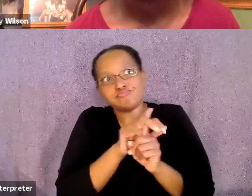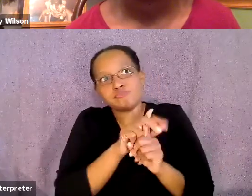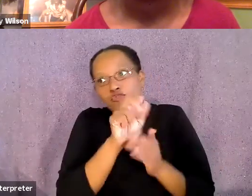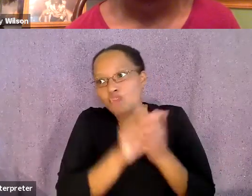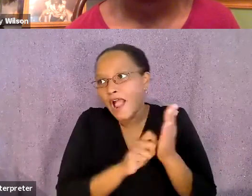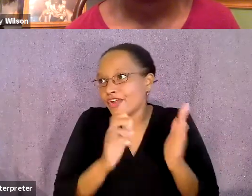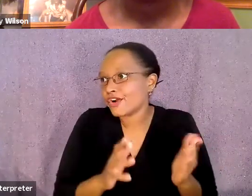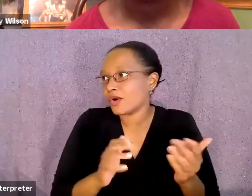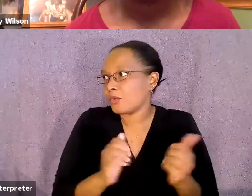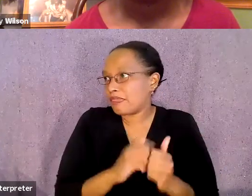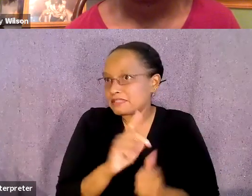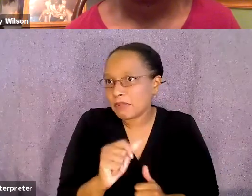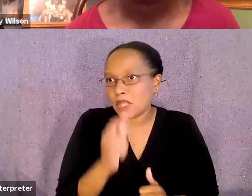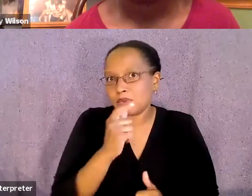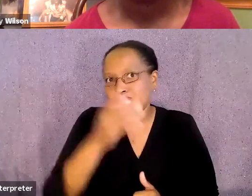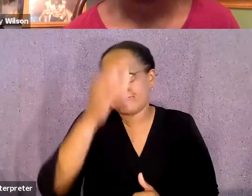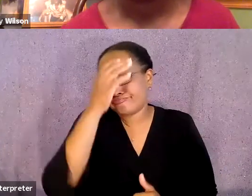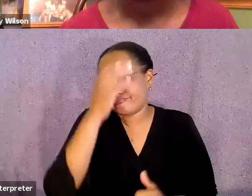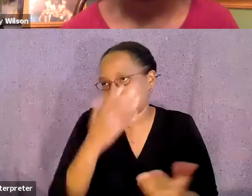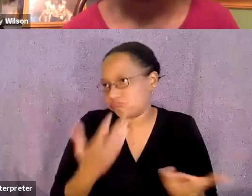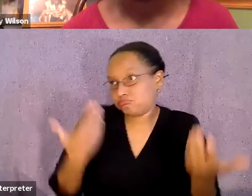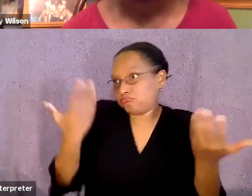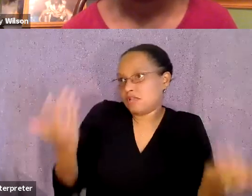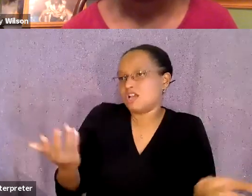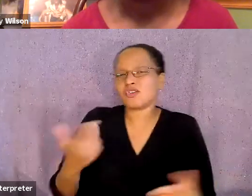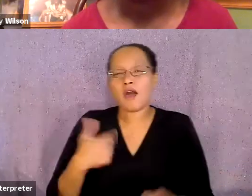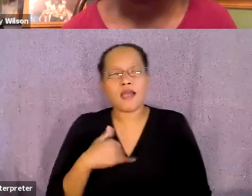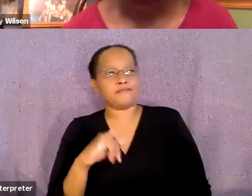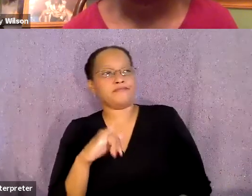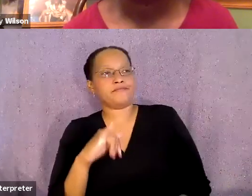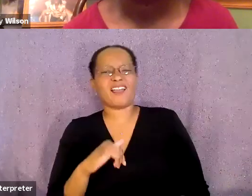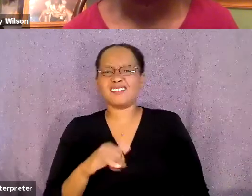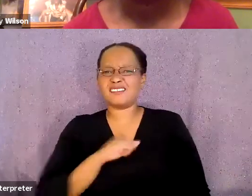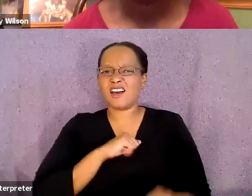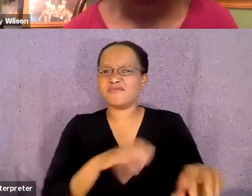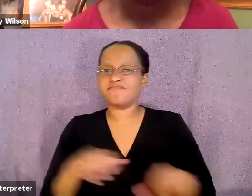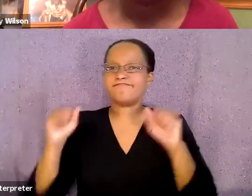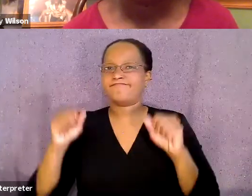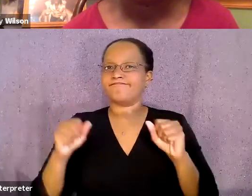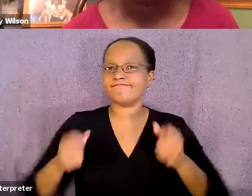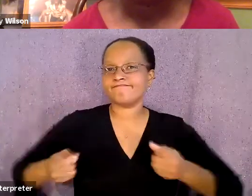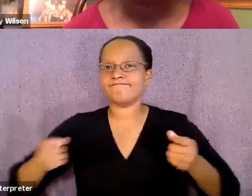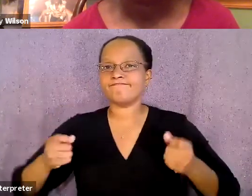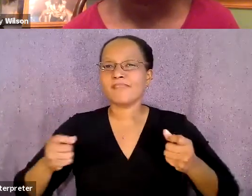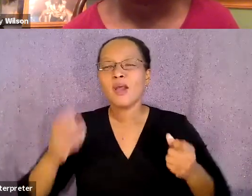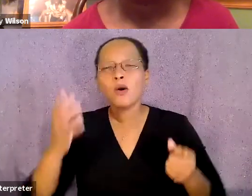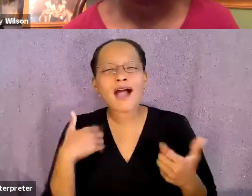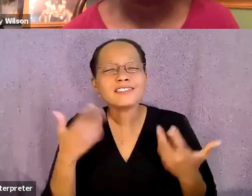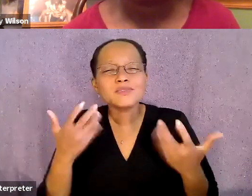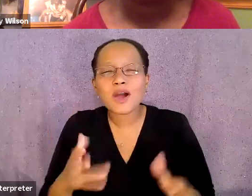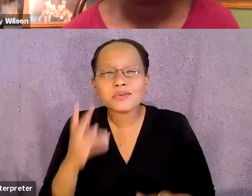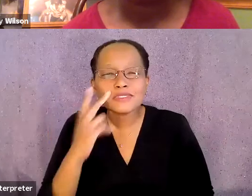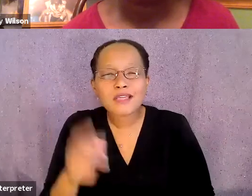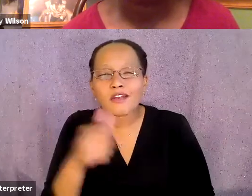Y, and Z. So I just honestly took it on in part because I didn't want another Black disabled girl or